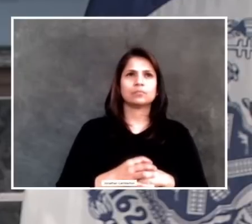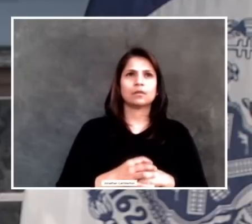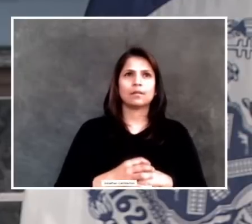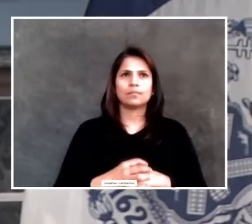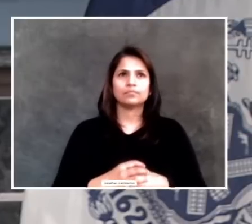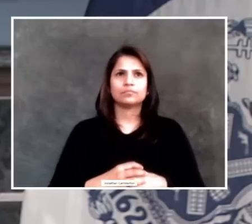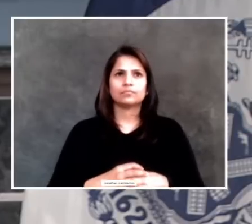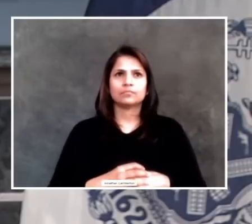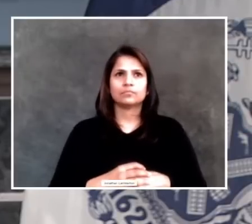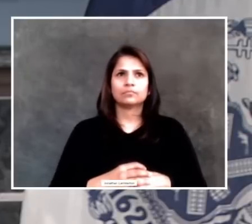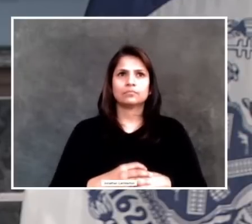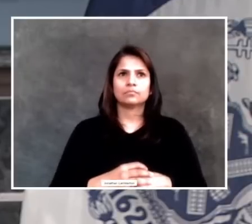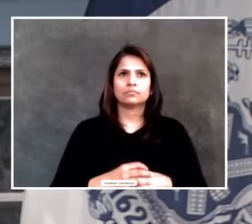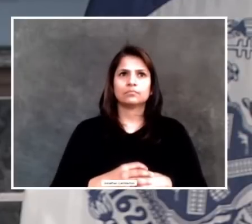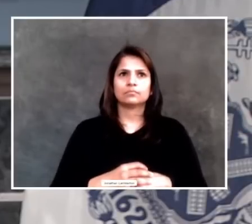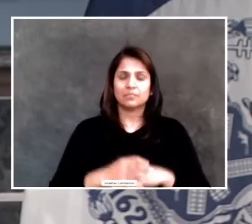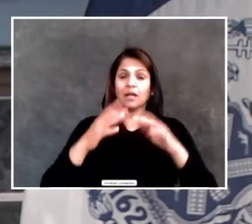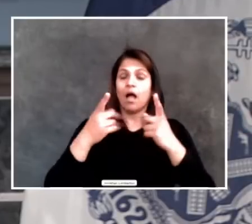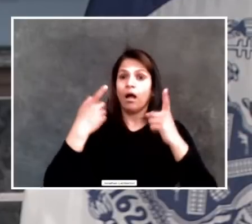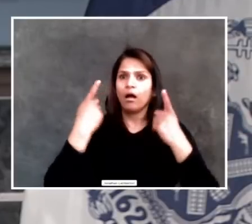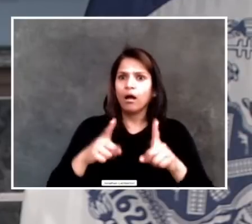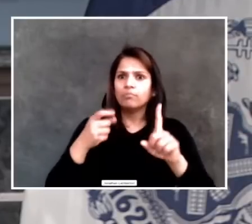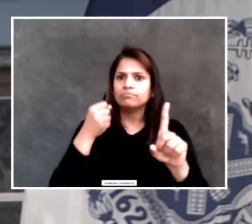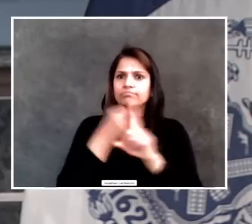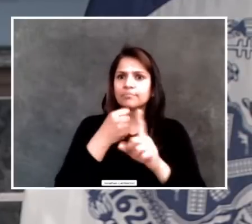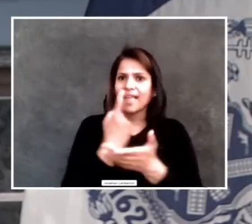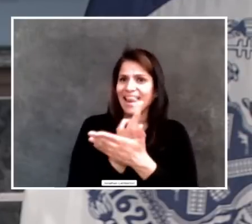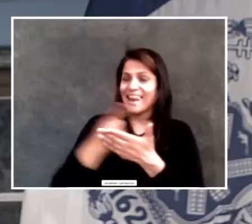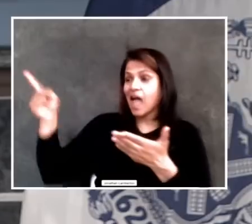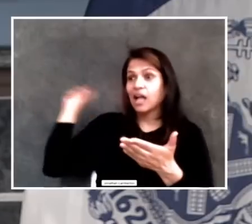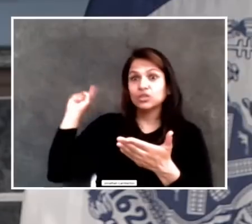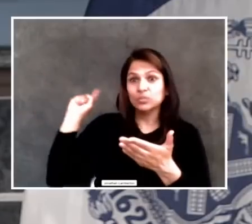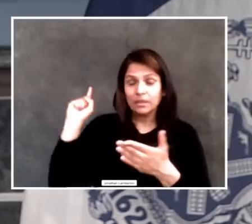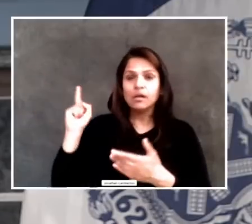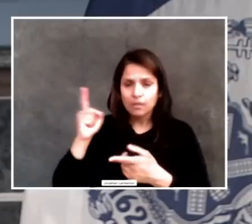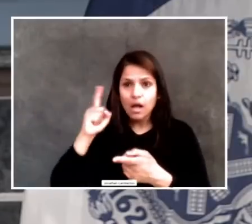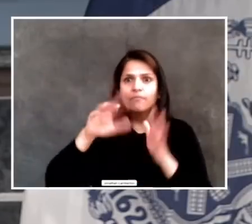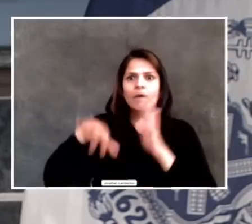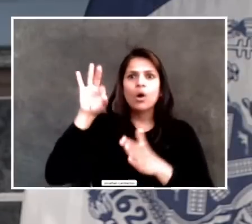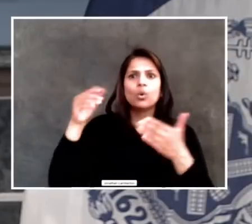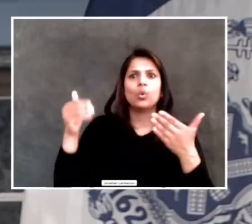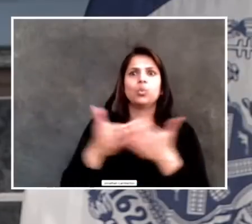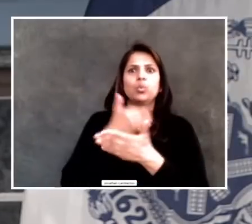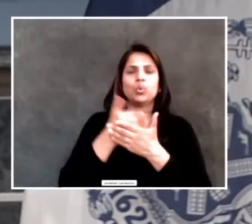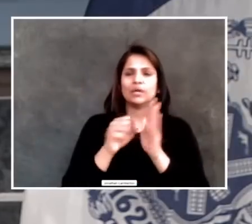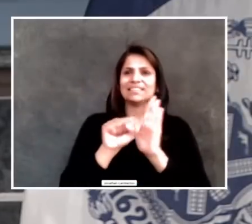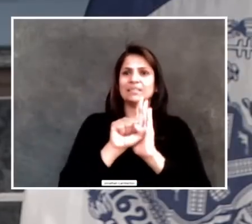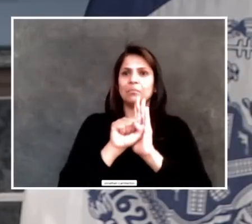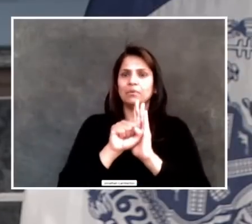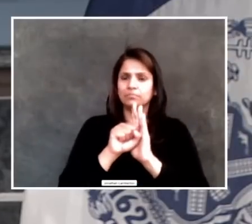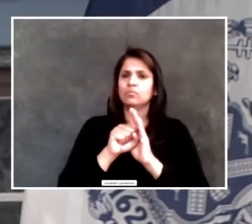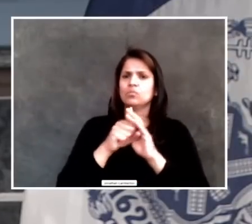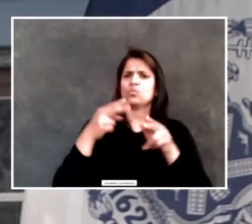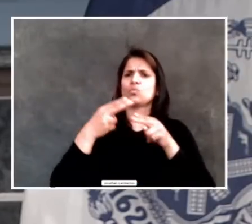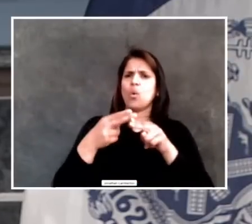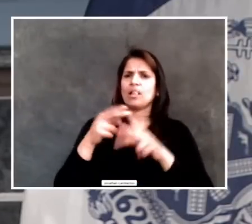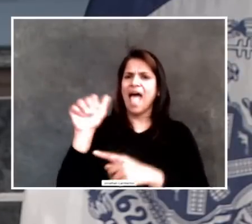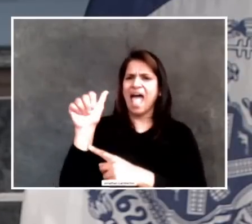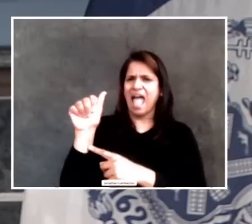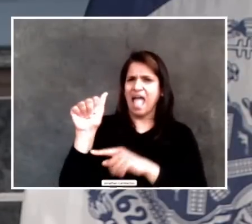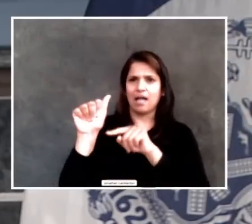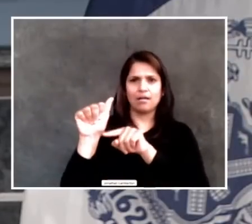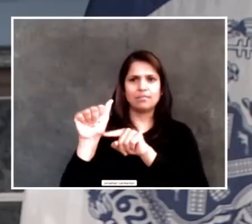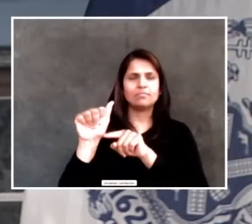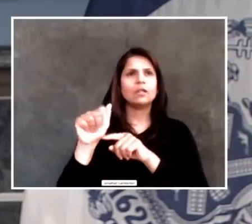that someone can be on that scale of, starting to, I'm going to use again my imperfect layman's words, but starting